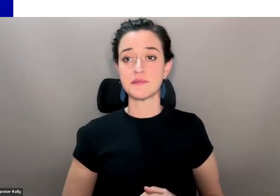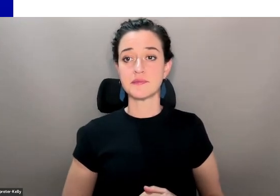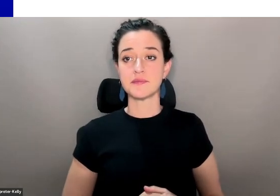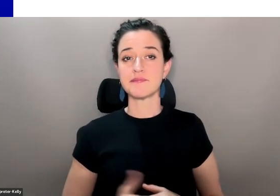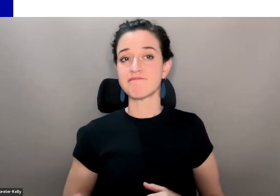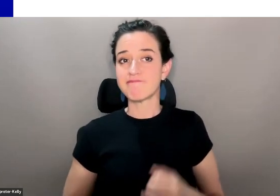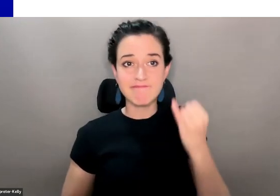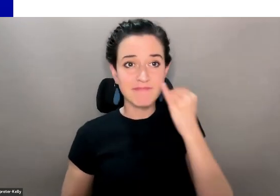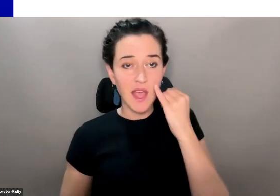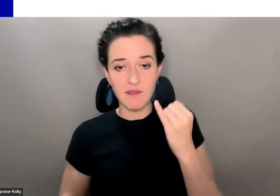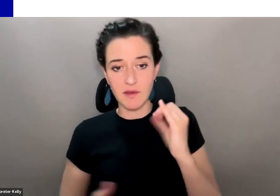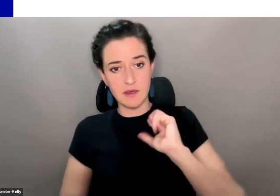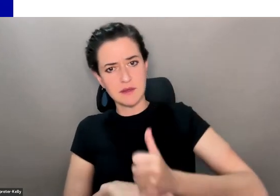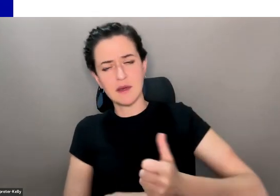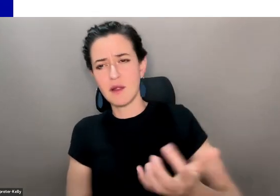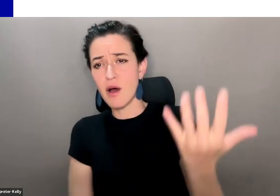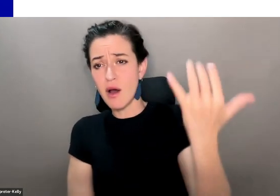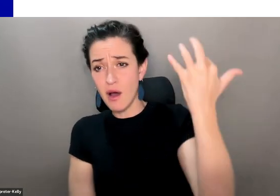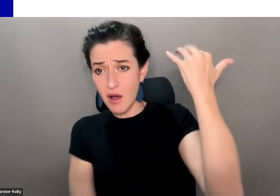significant